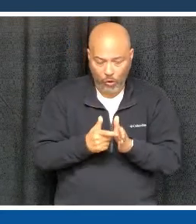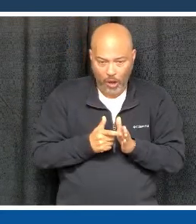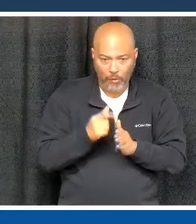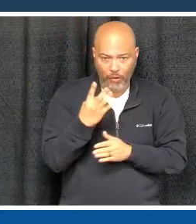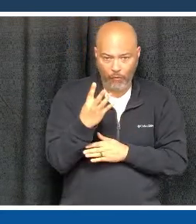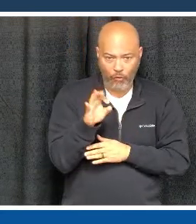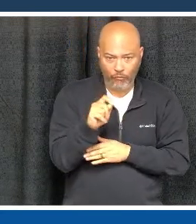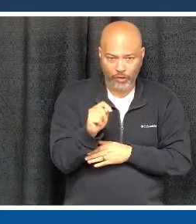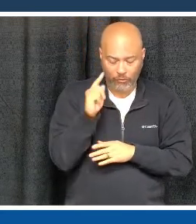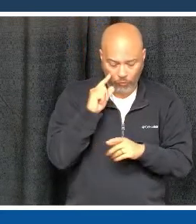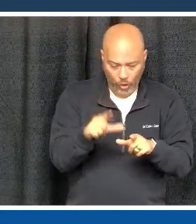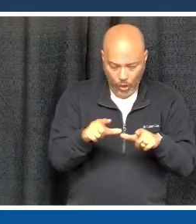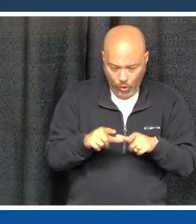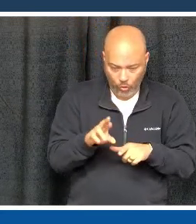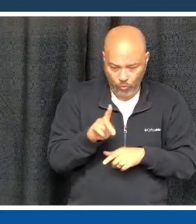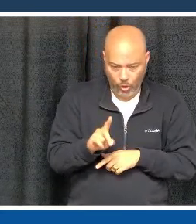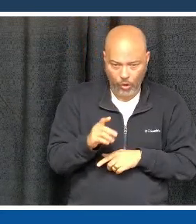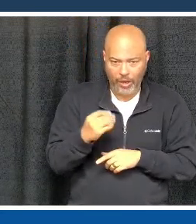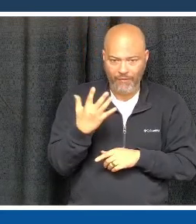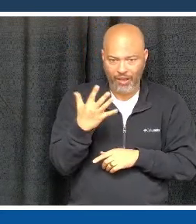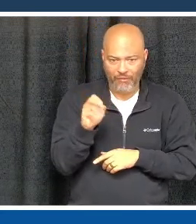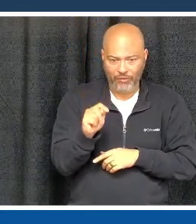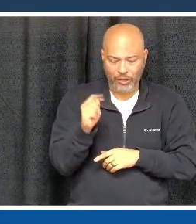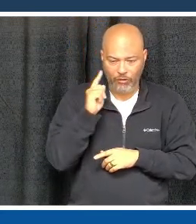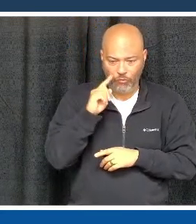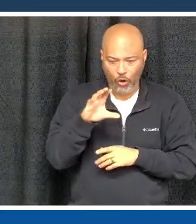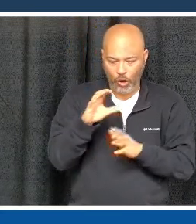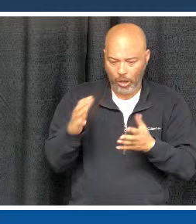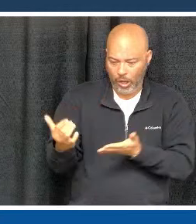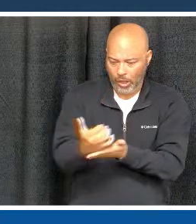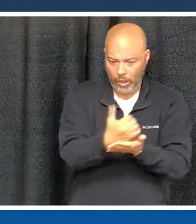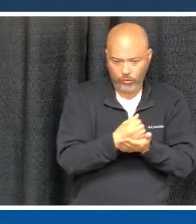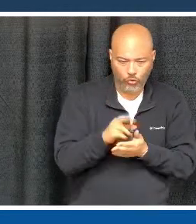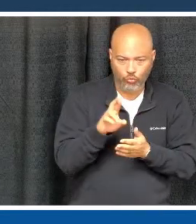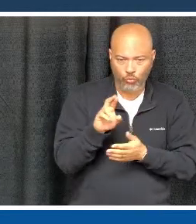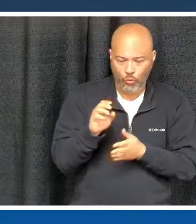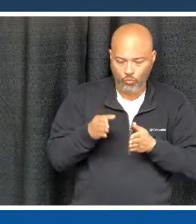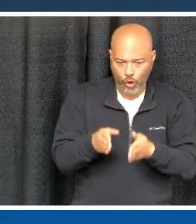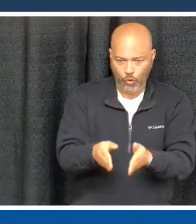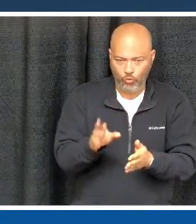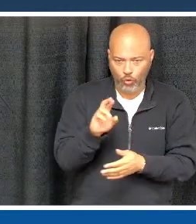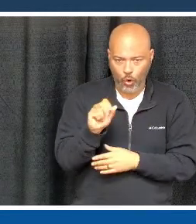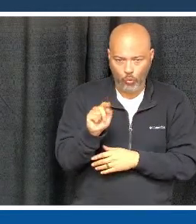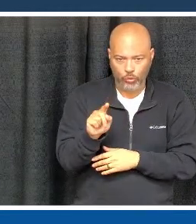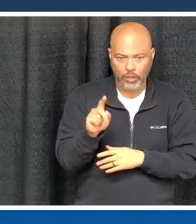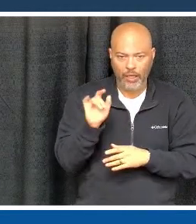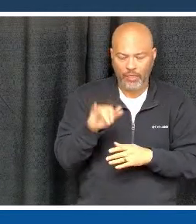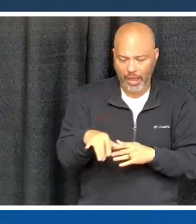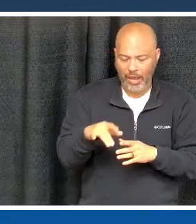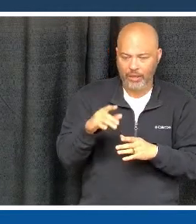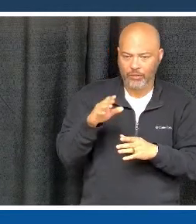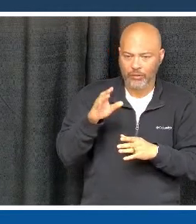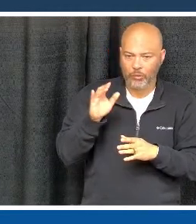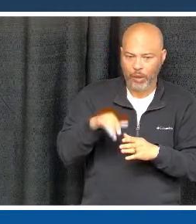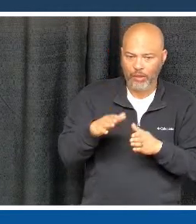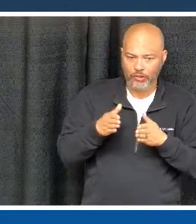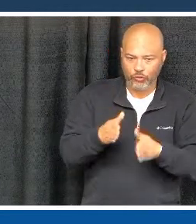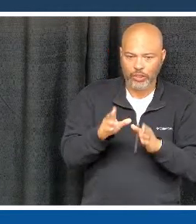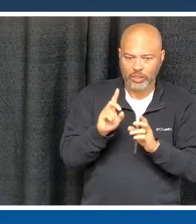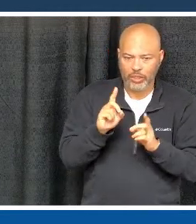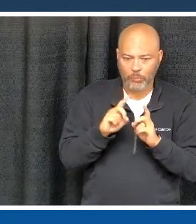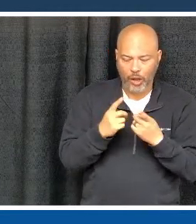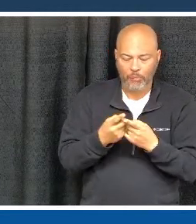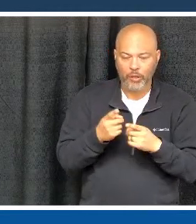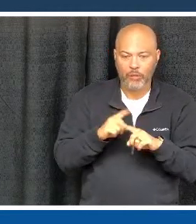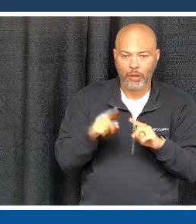4 feet for local roads and 5 feet for collector roads. That is per the input of the streets department,